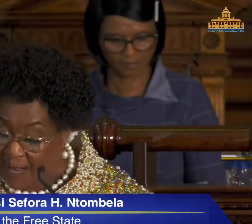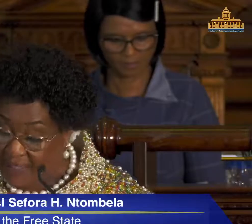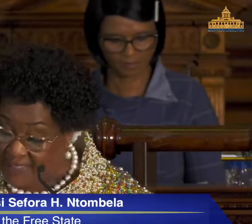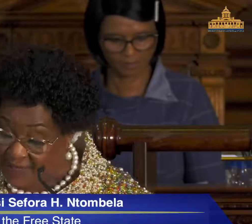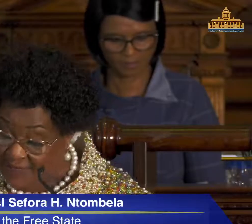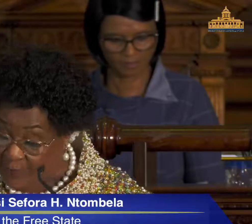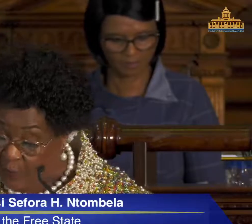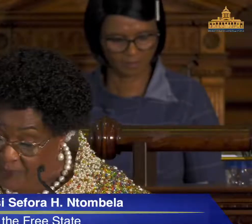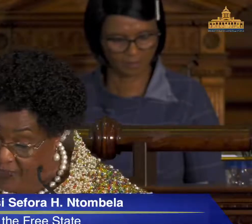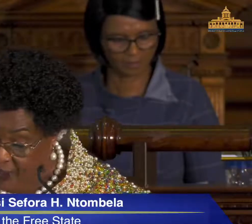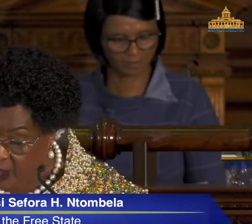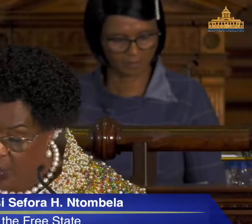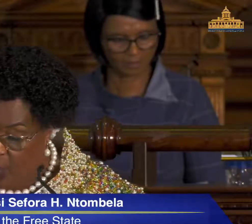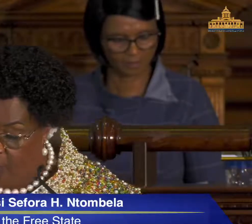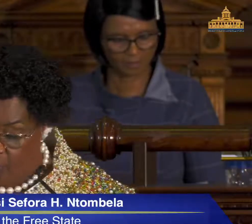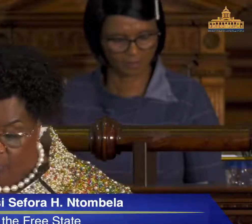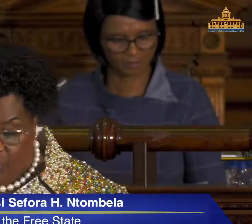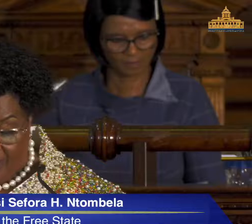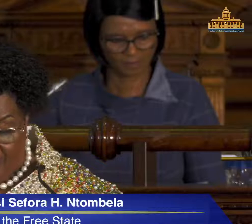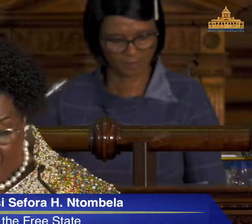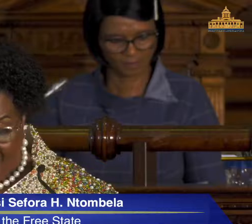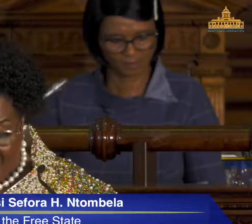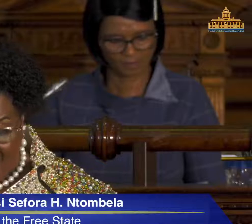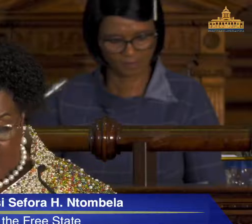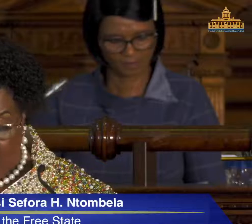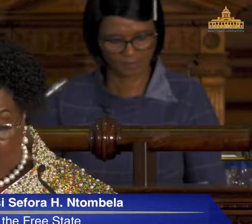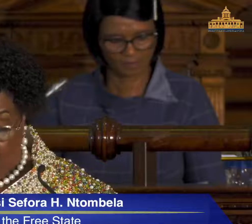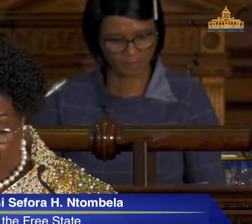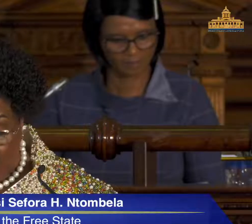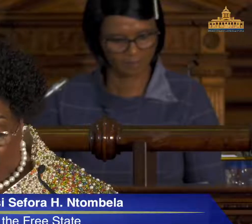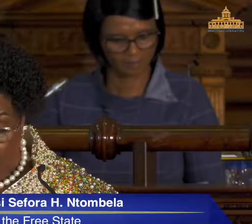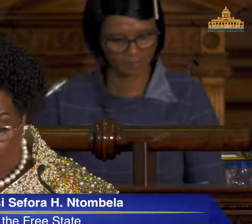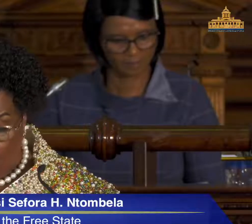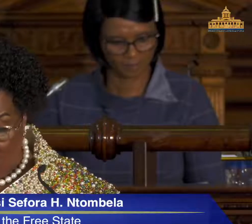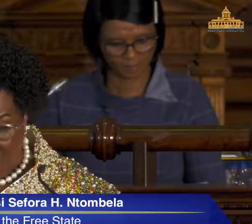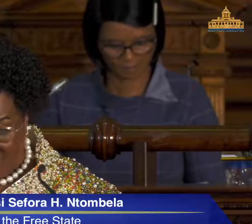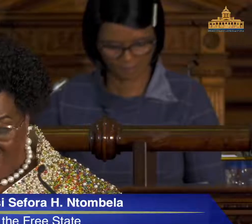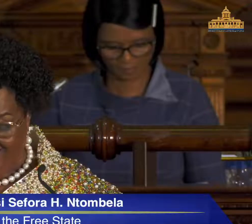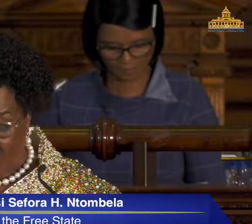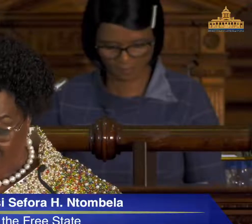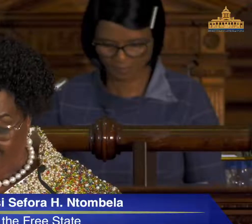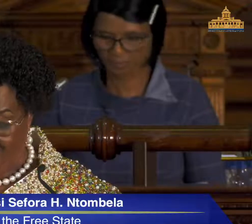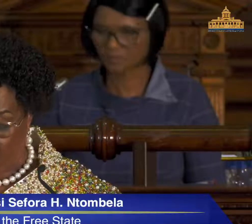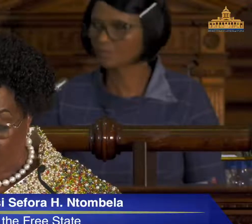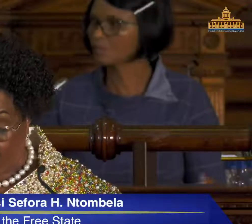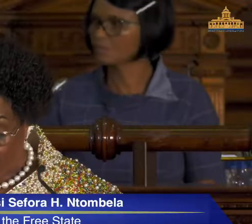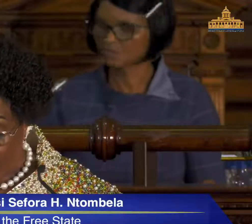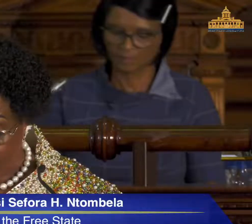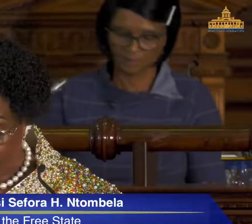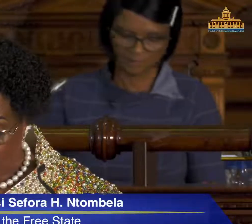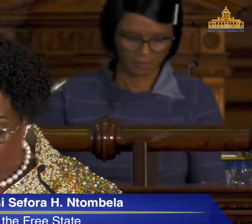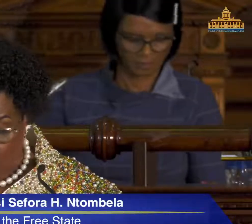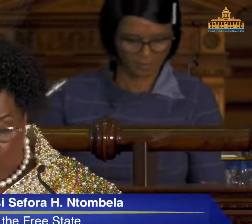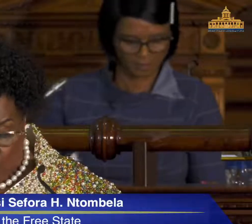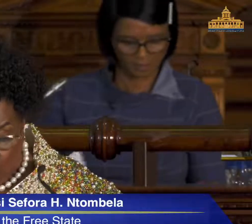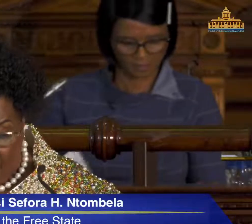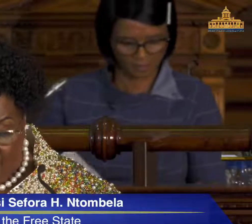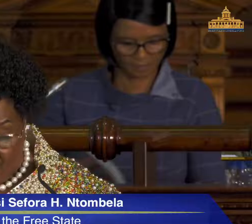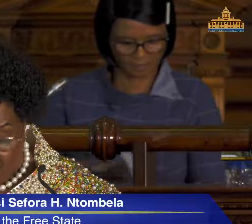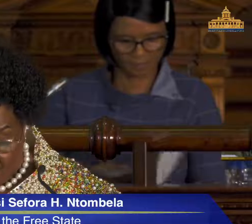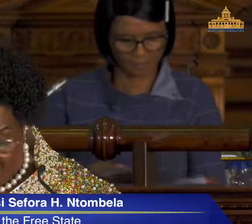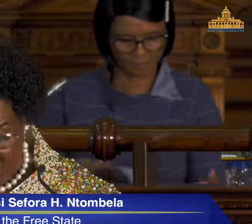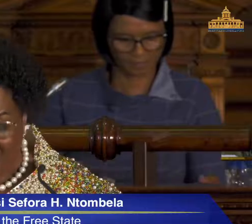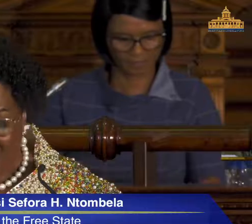with the Public Service Commission, we will also refer cases of officials conducting business with government to